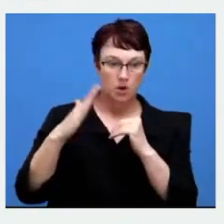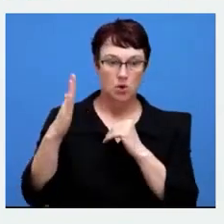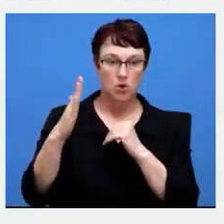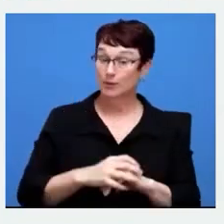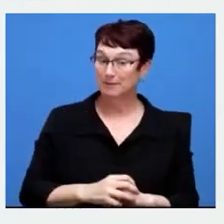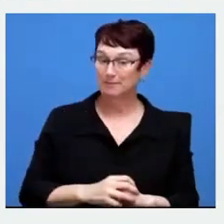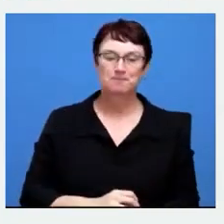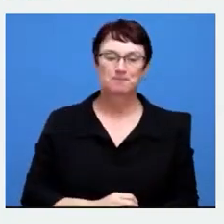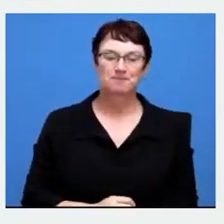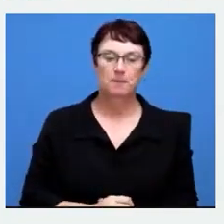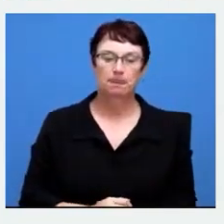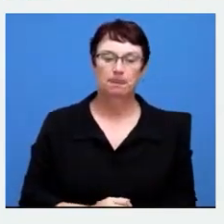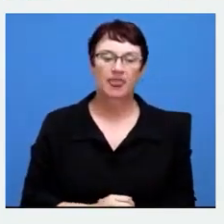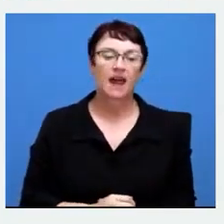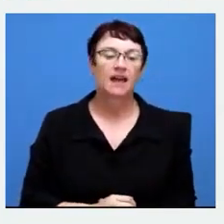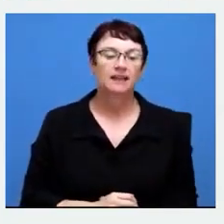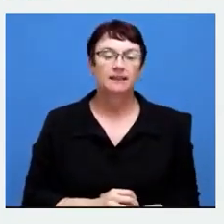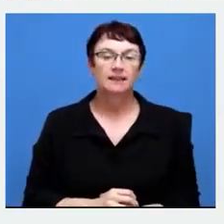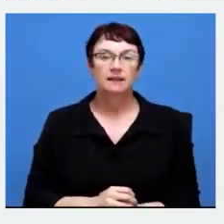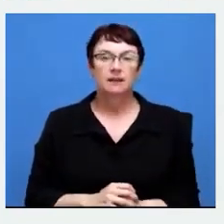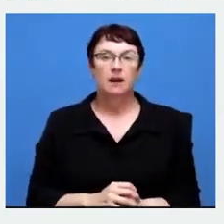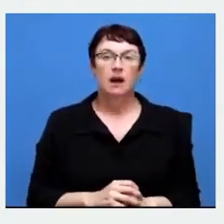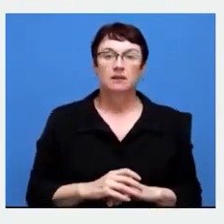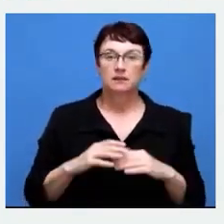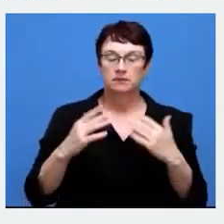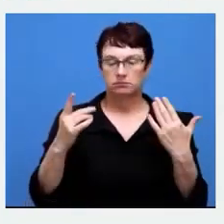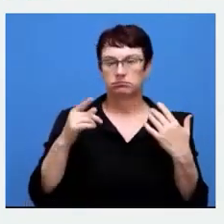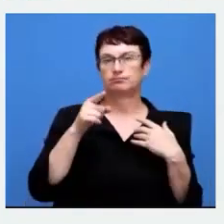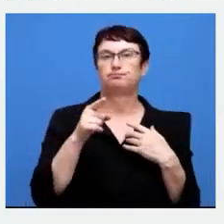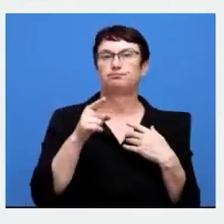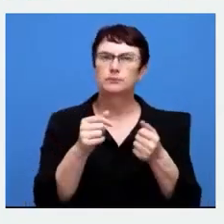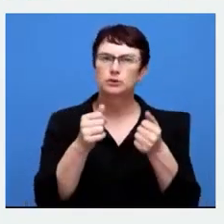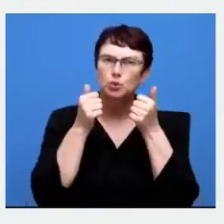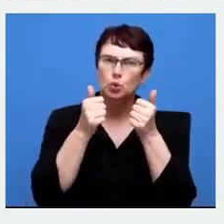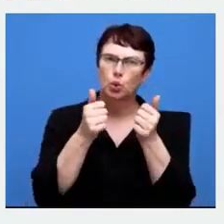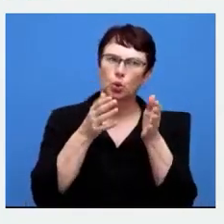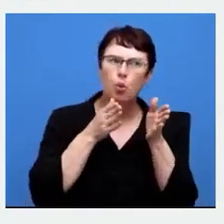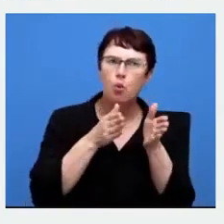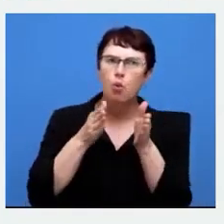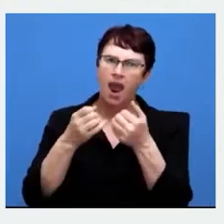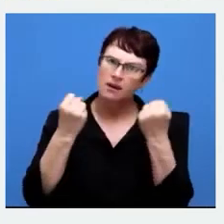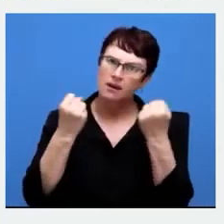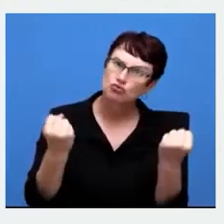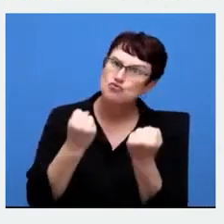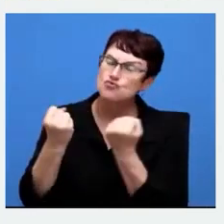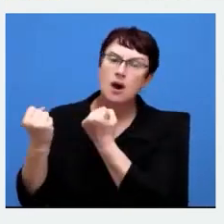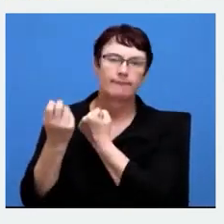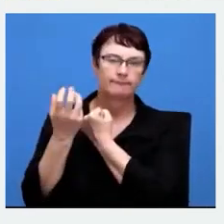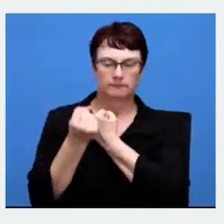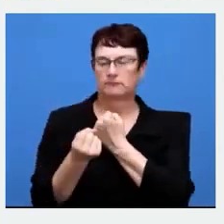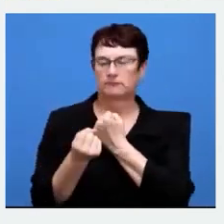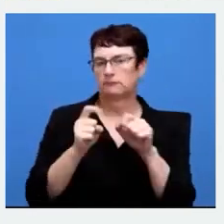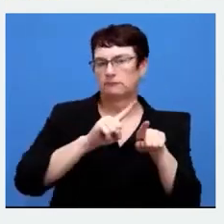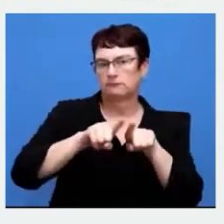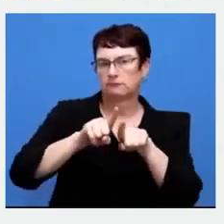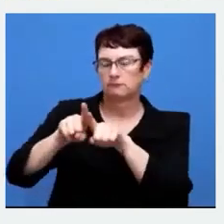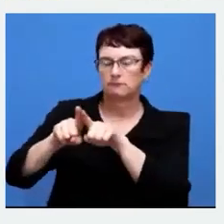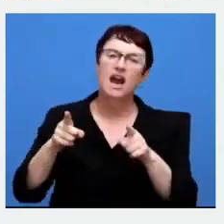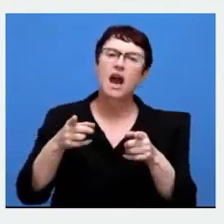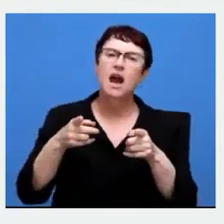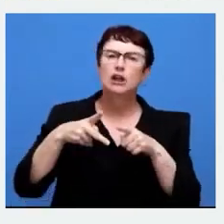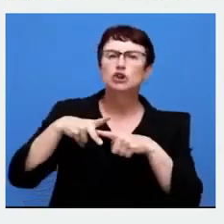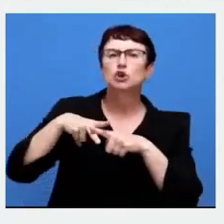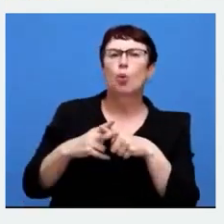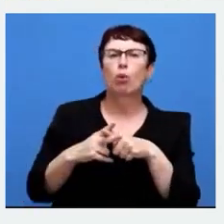So the selected good practices have a wide range of different gender mainstreaming tools. Most of them use